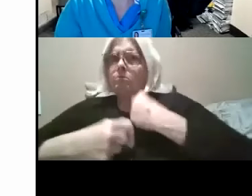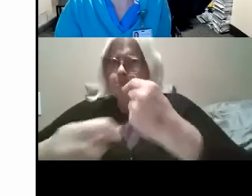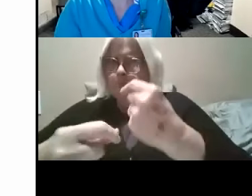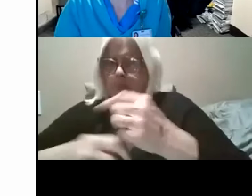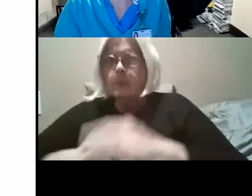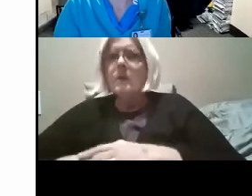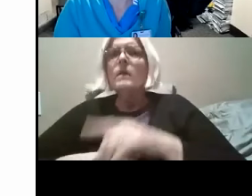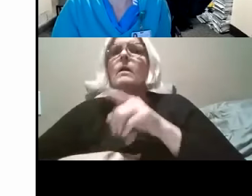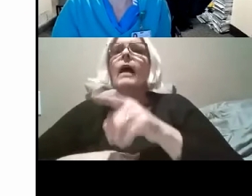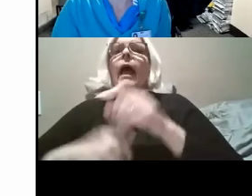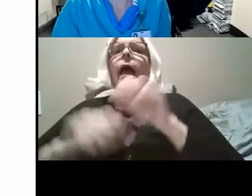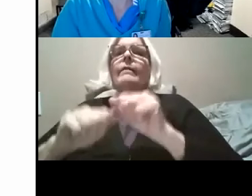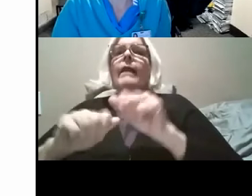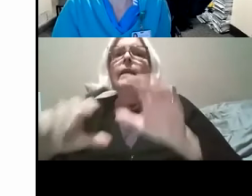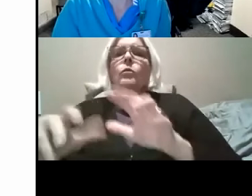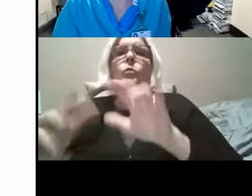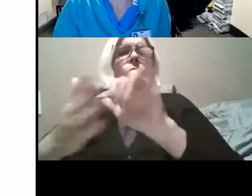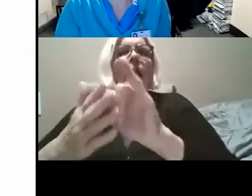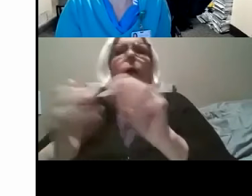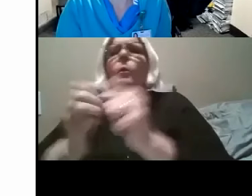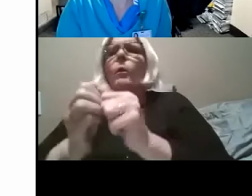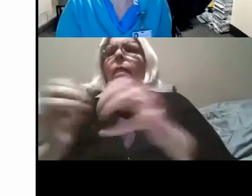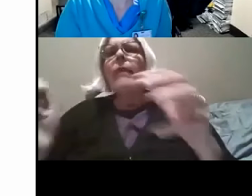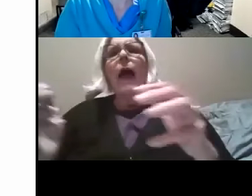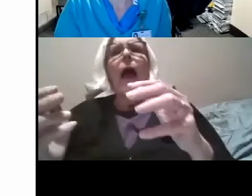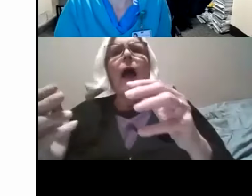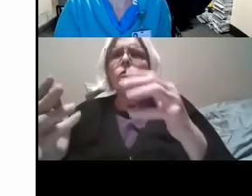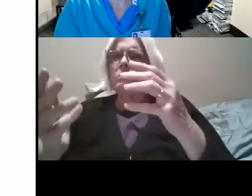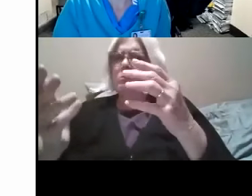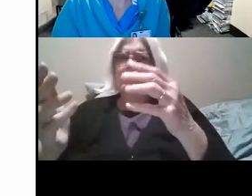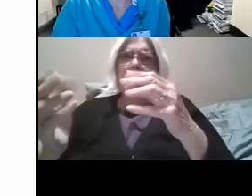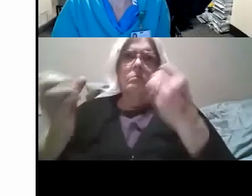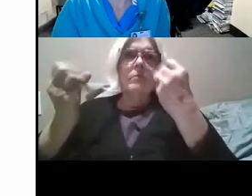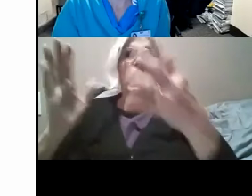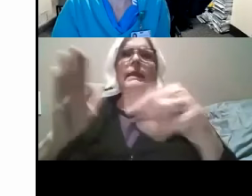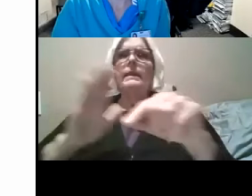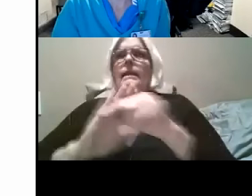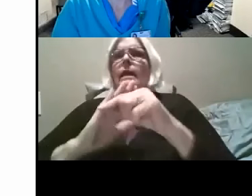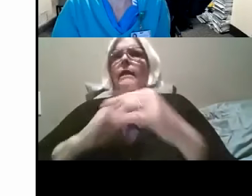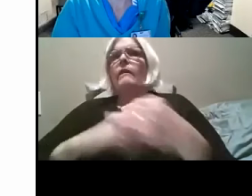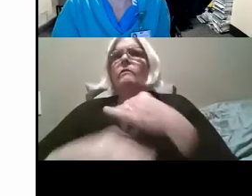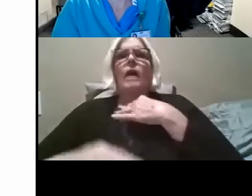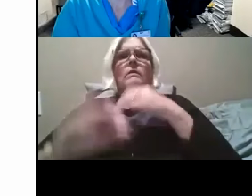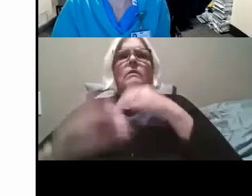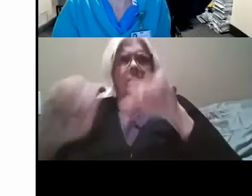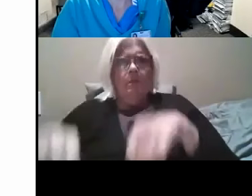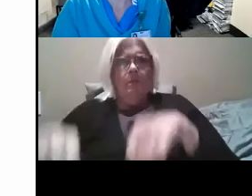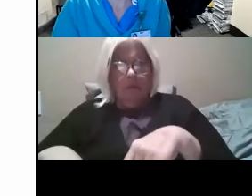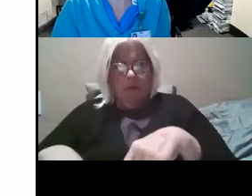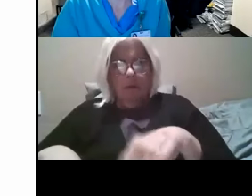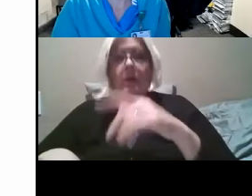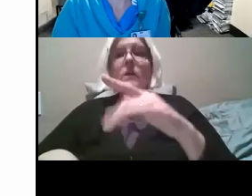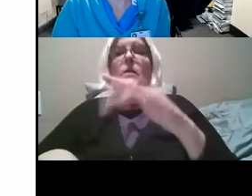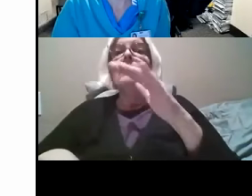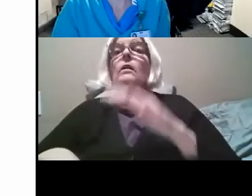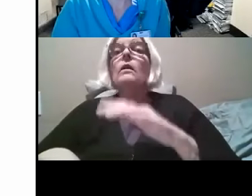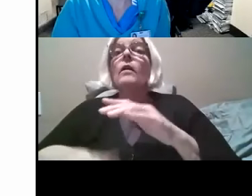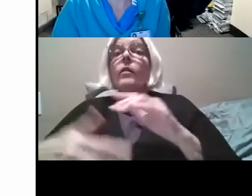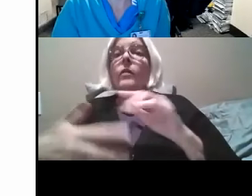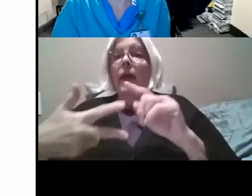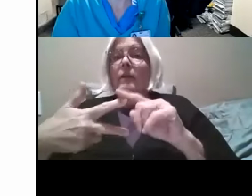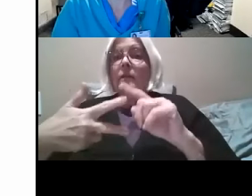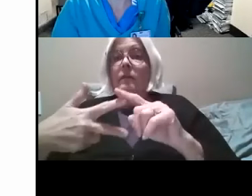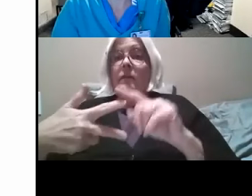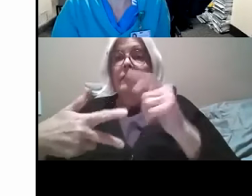response without having too many side effects. So then the phase 2 and 3 of the trial, they tested completely with 10 microgram